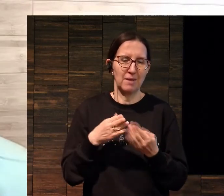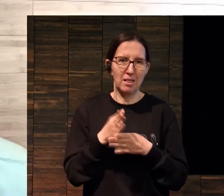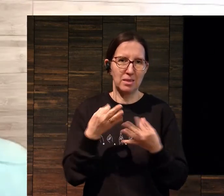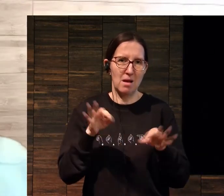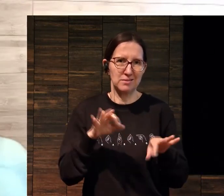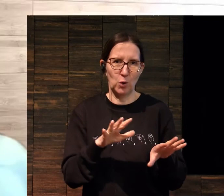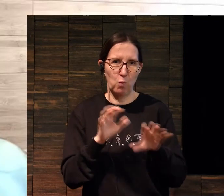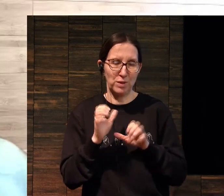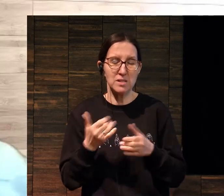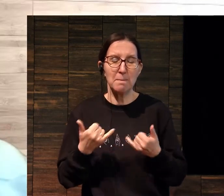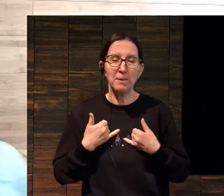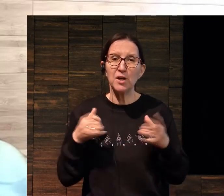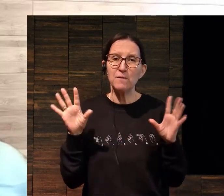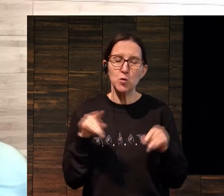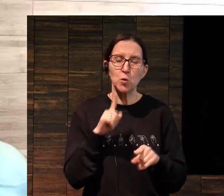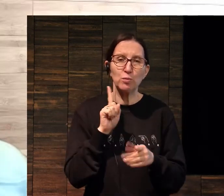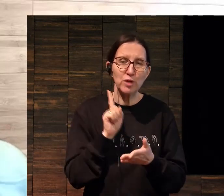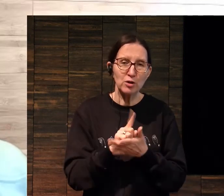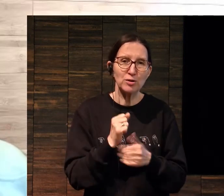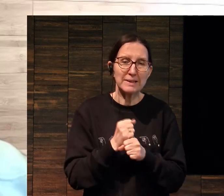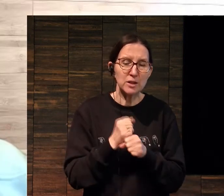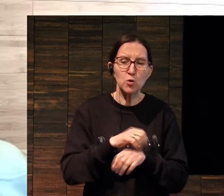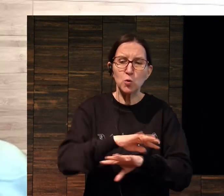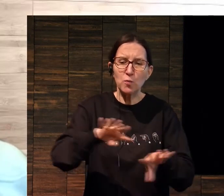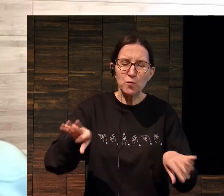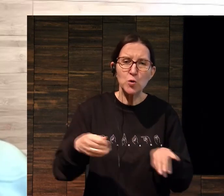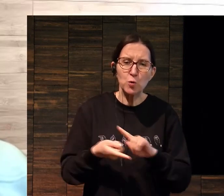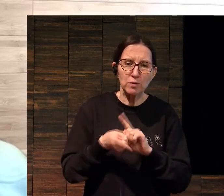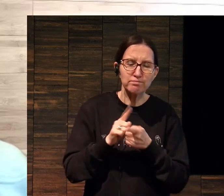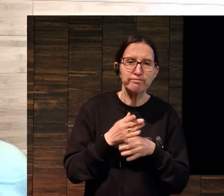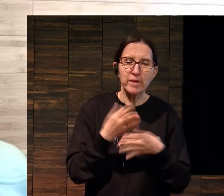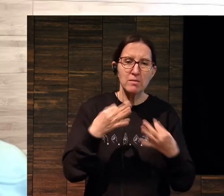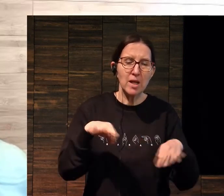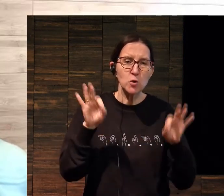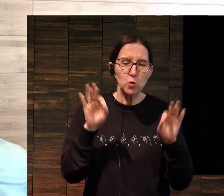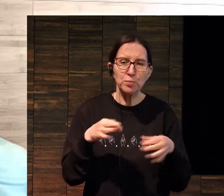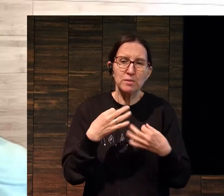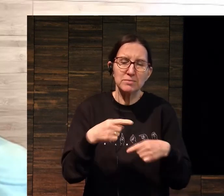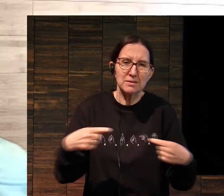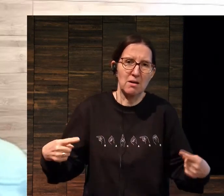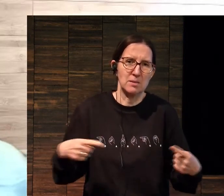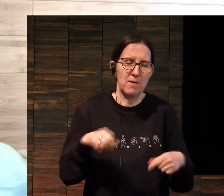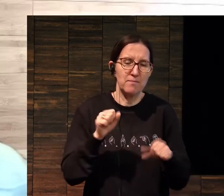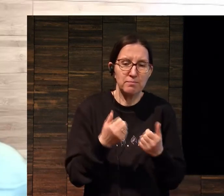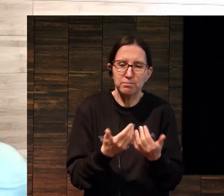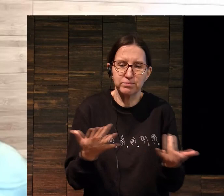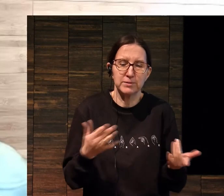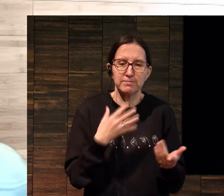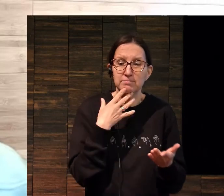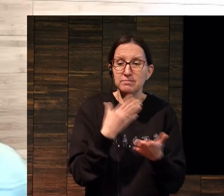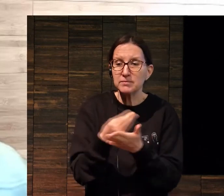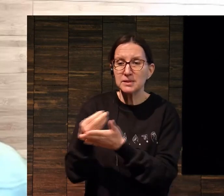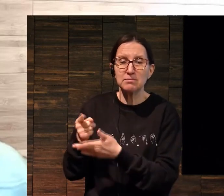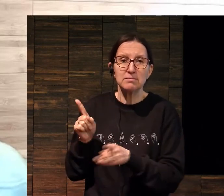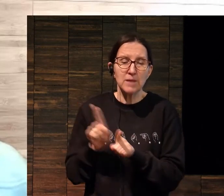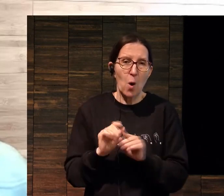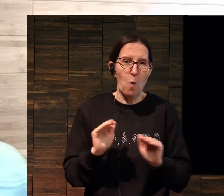And I think that that would be a really interesting thing to see in the